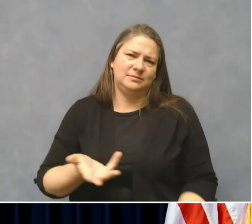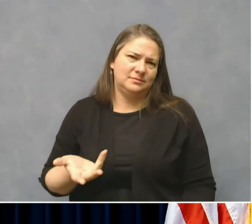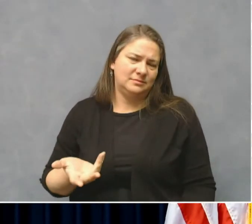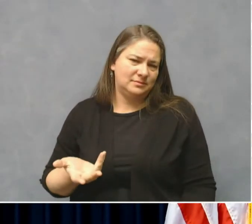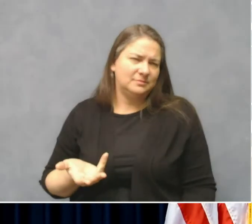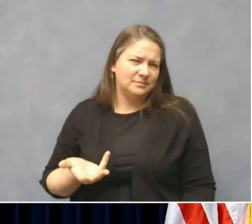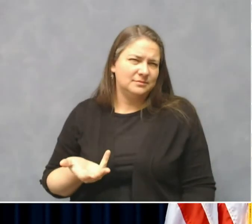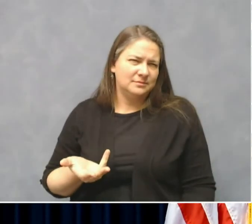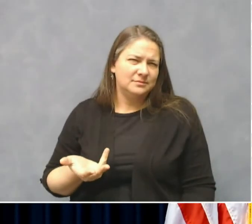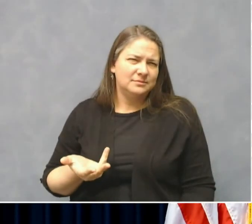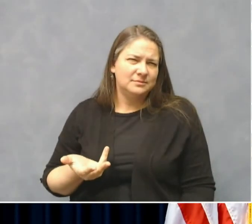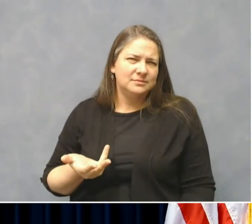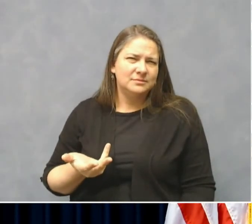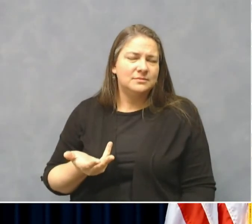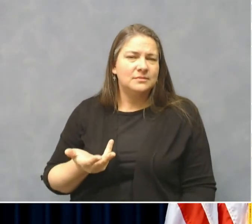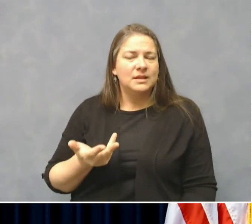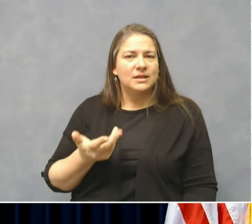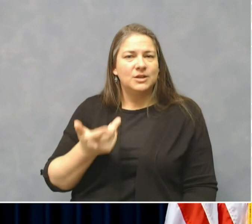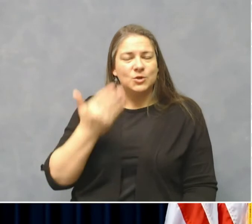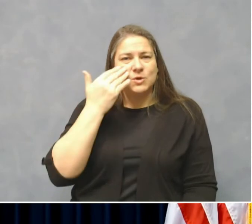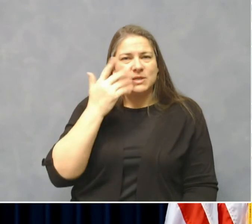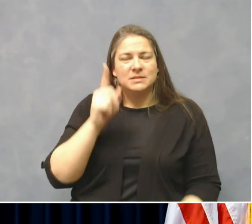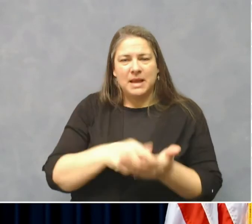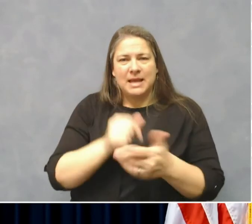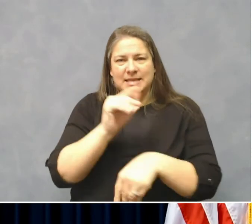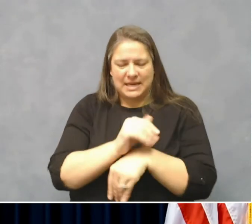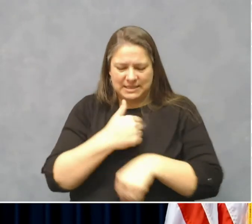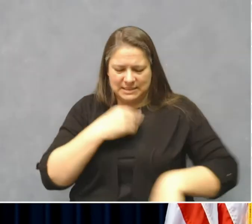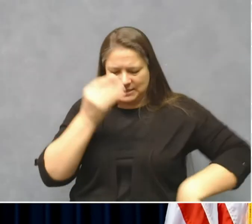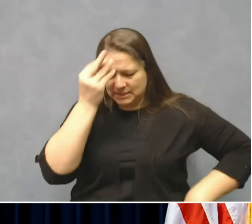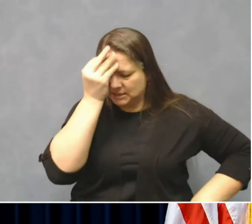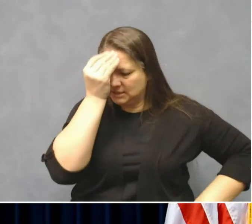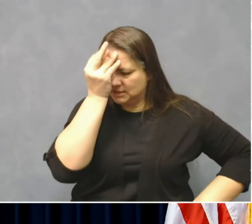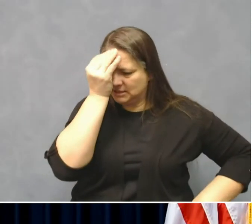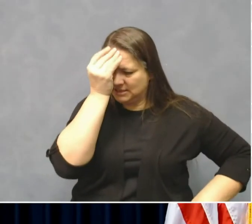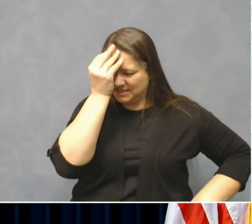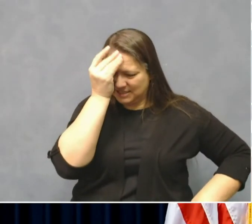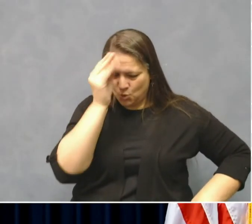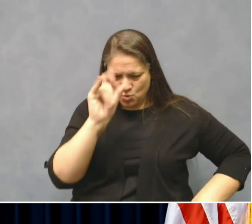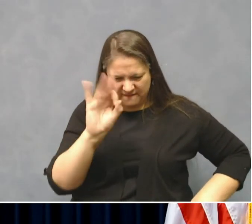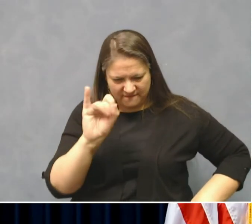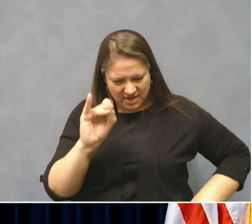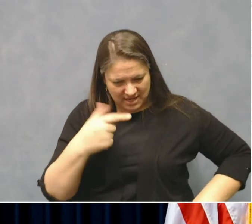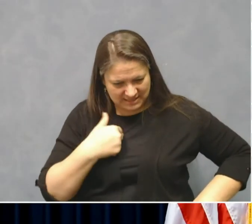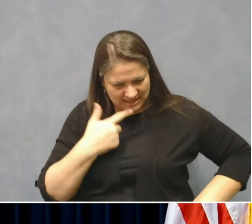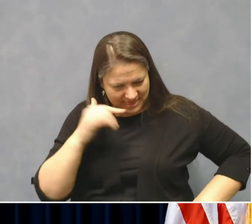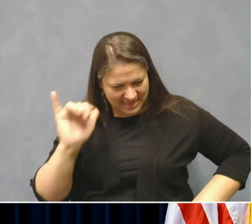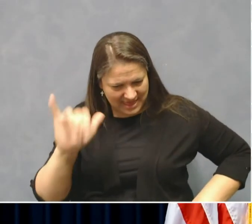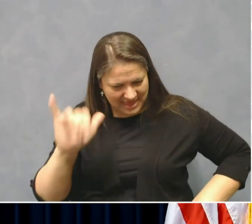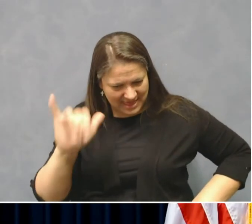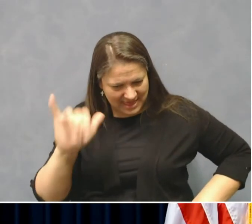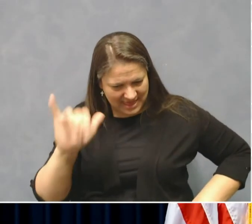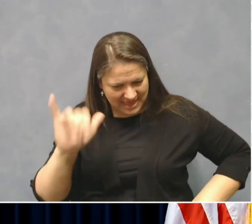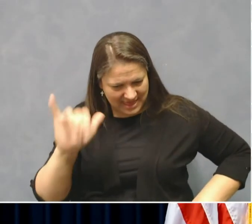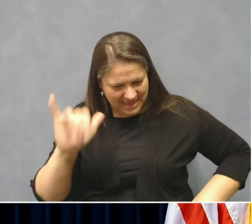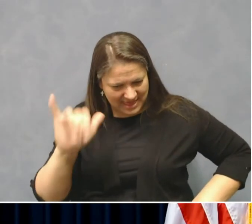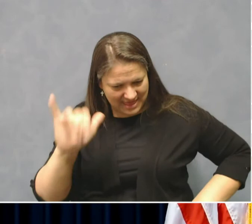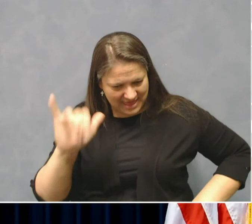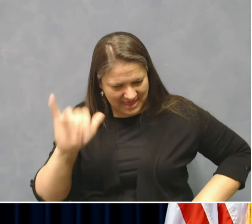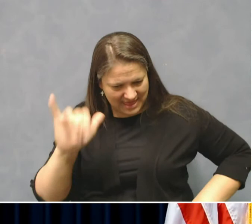You sit up at night and you think, if I just said something different or in a different way, would more people do